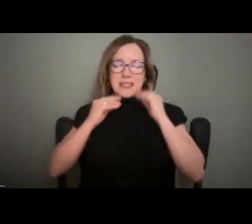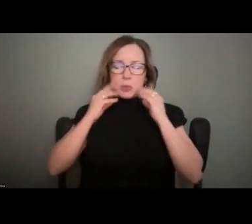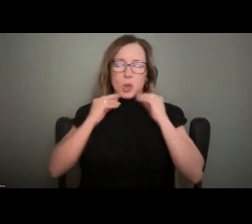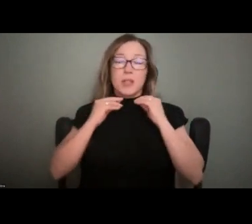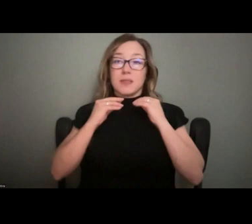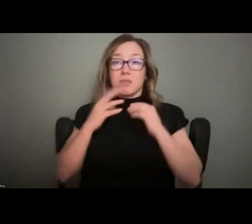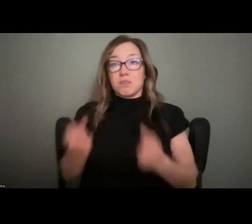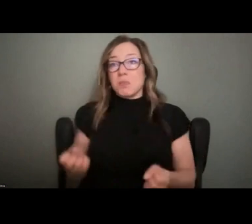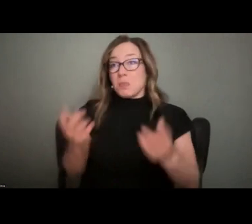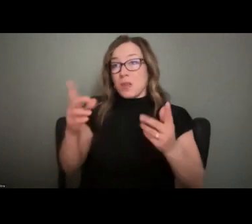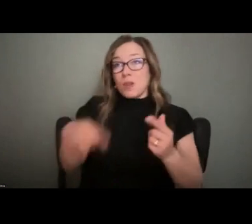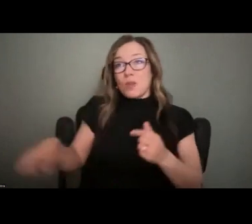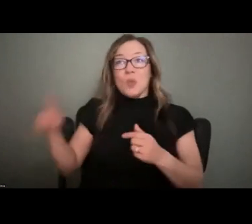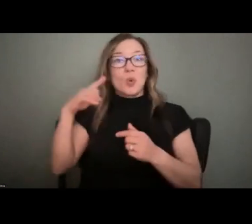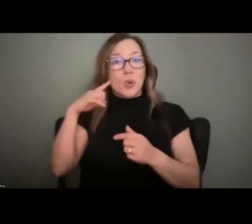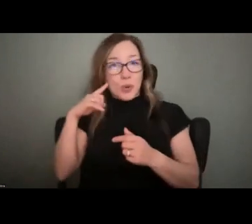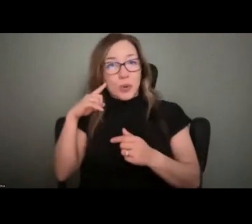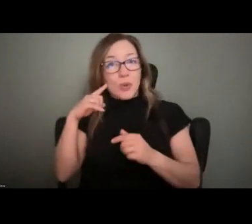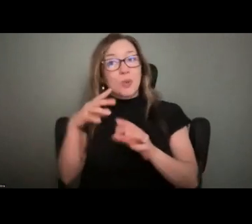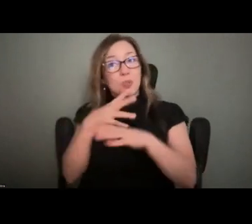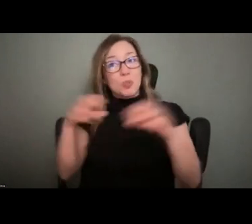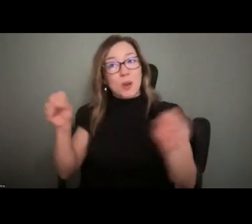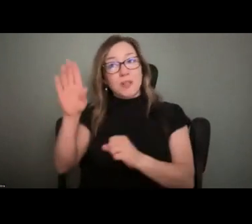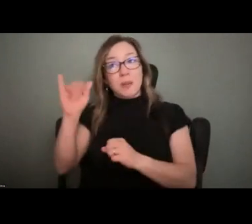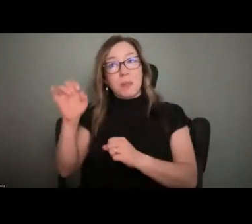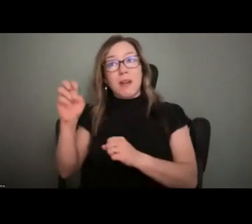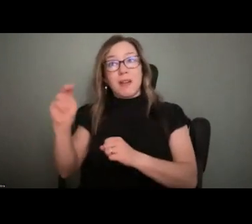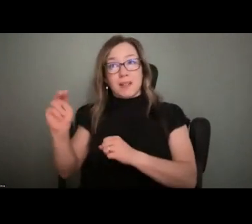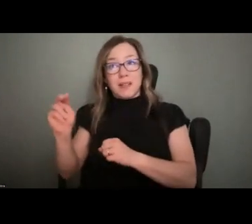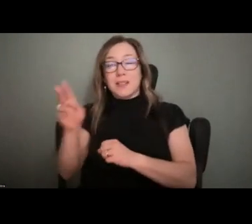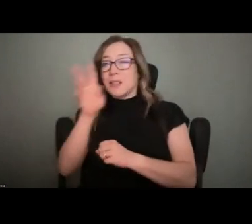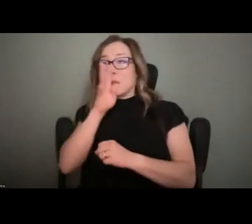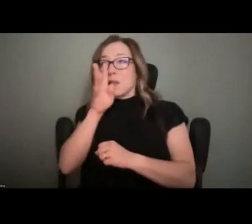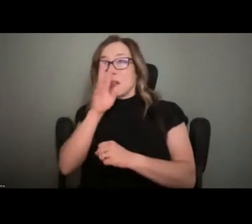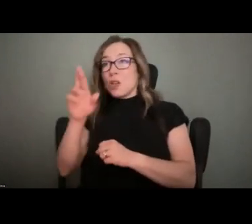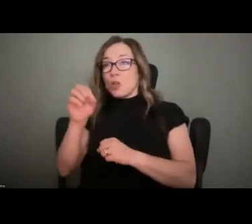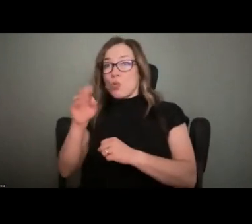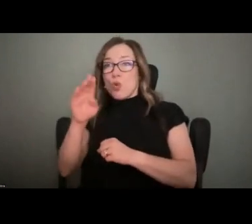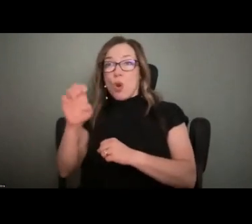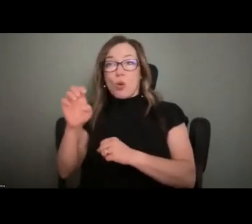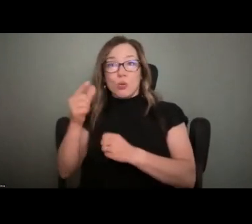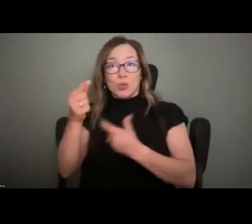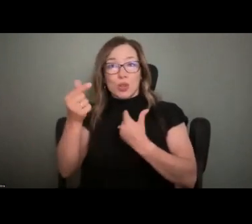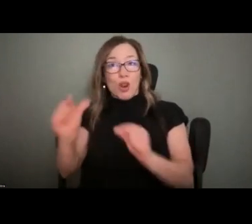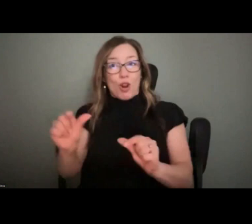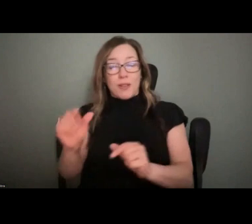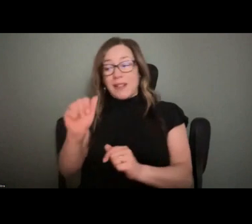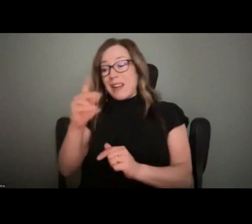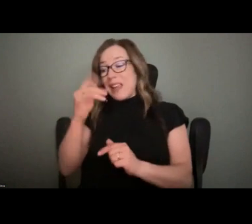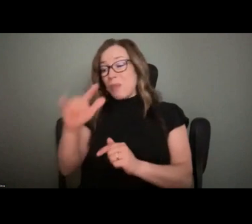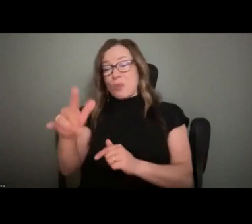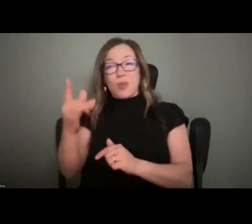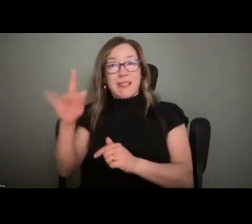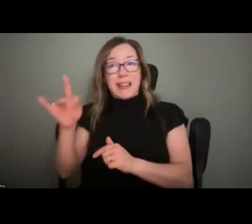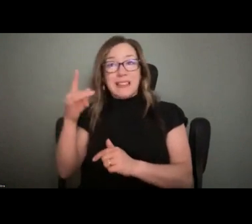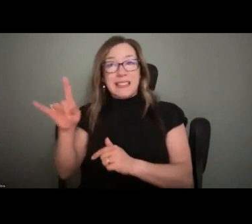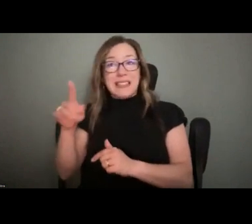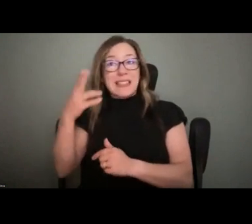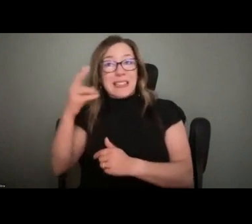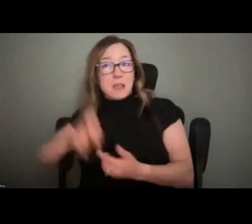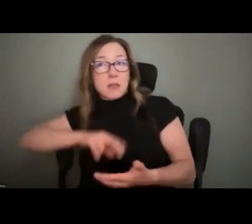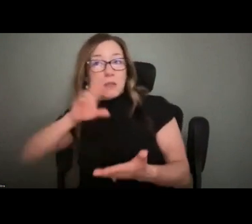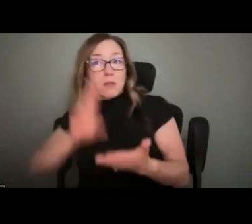of you may have heard President Biden speaking in the Rose Garden on April 18th as he signed